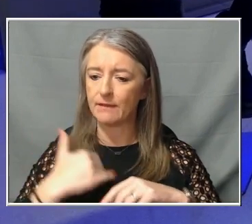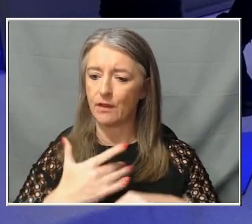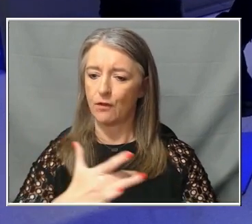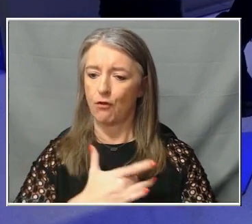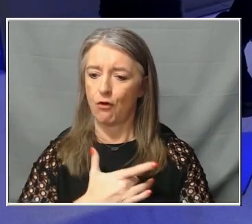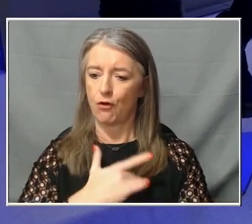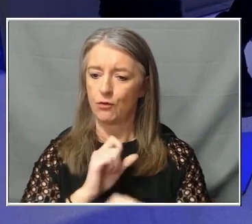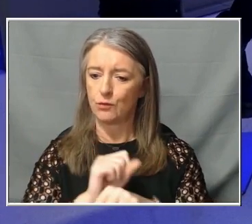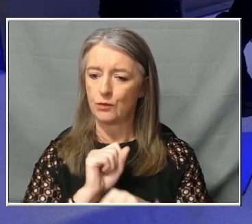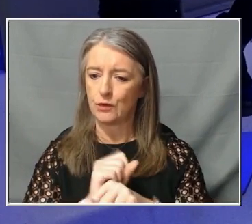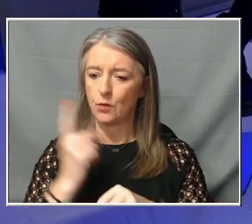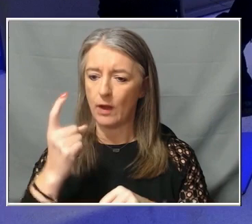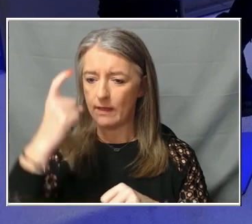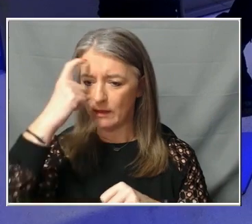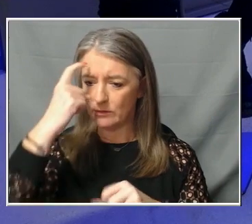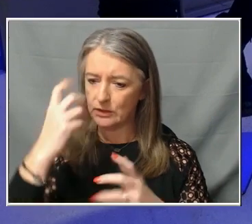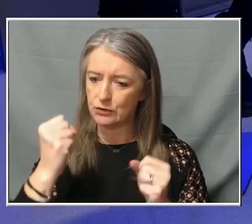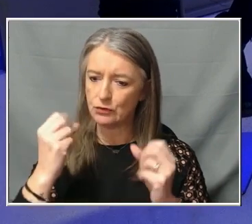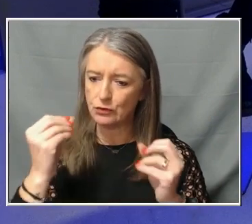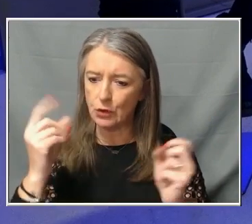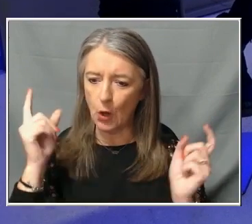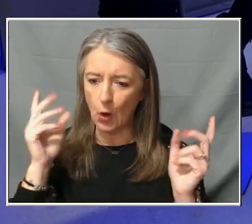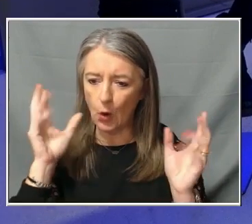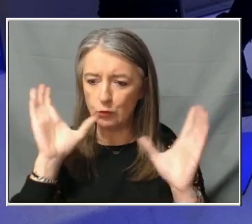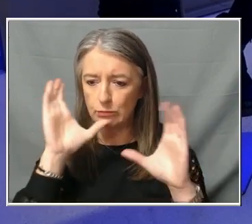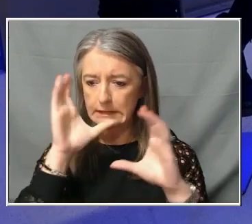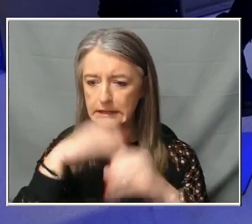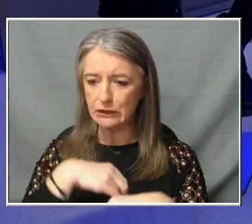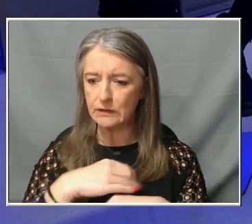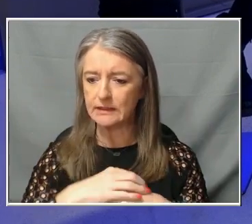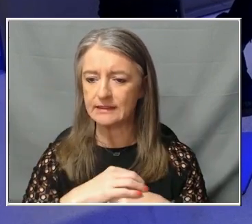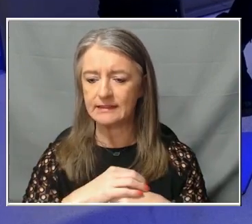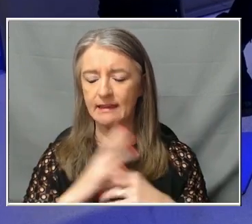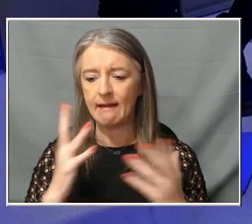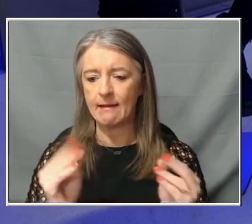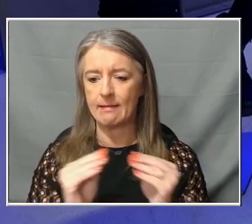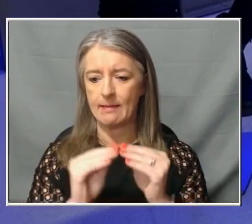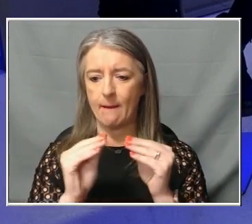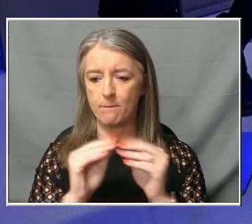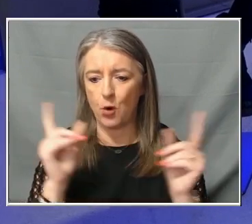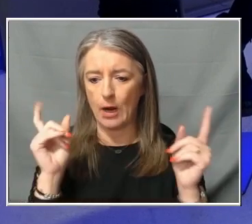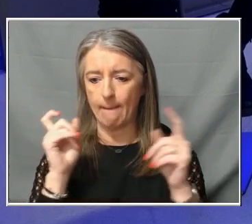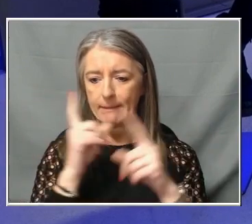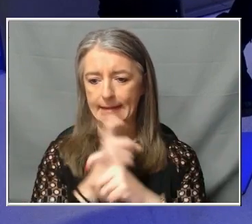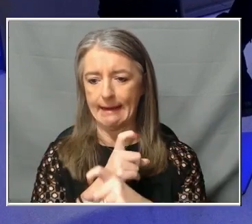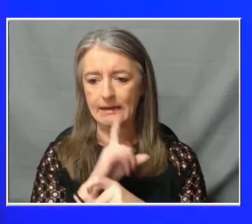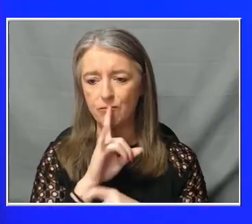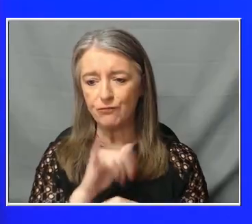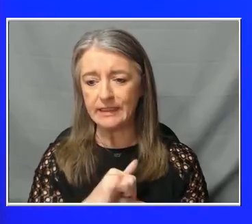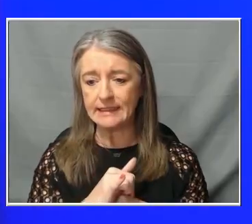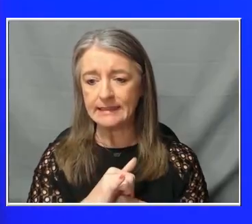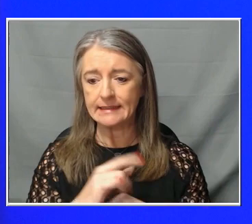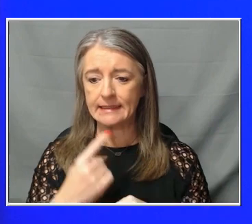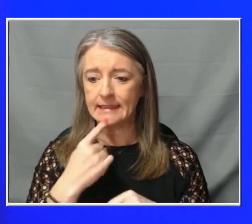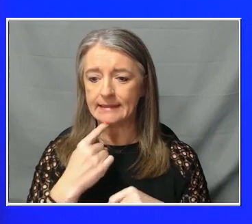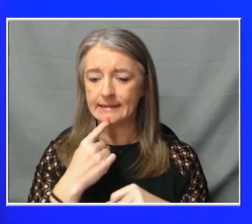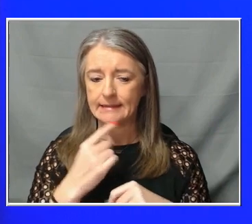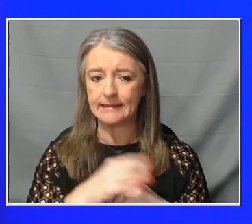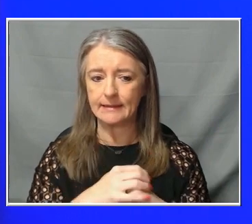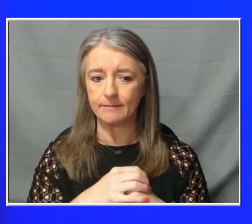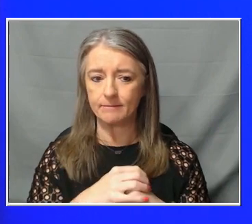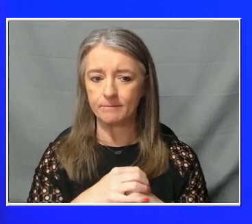Why is the brain so mysterious? It's just a lot more complicated. I like to say that